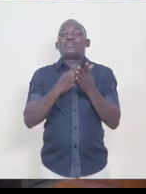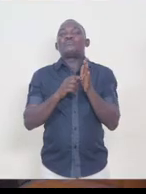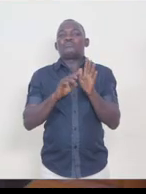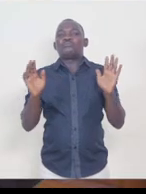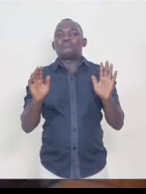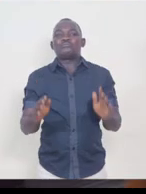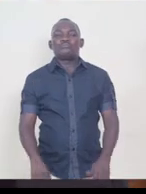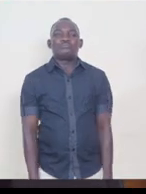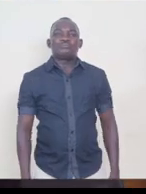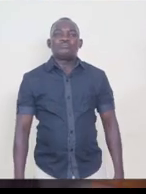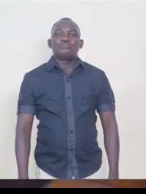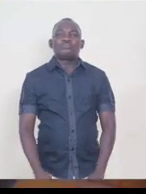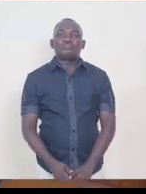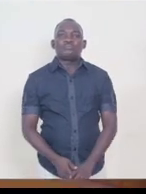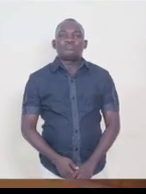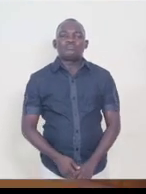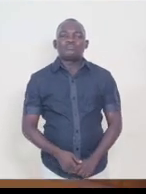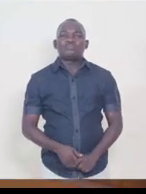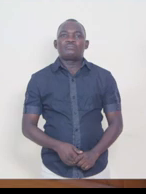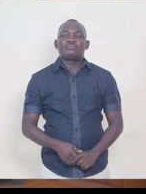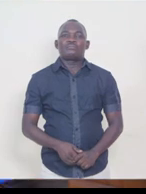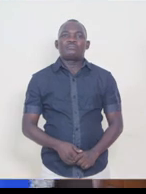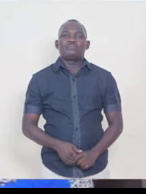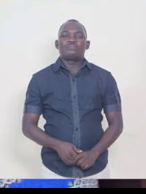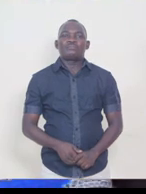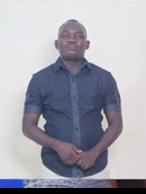it. Well, you know what? Let's just go.